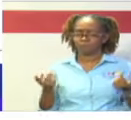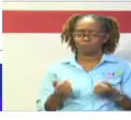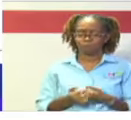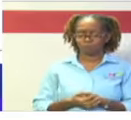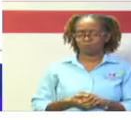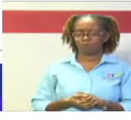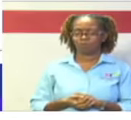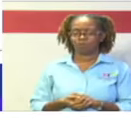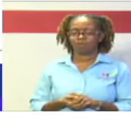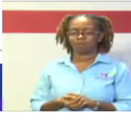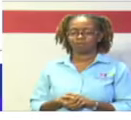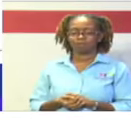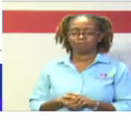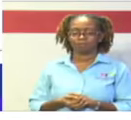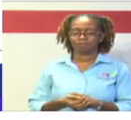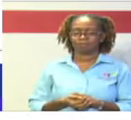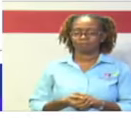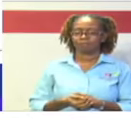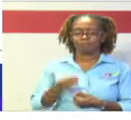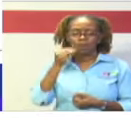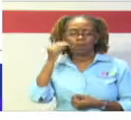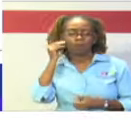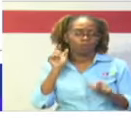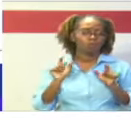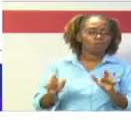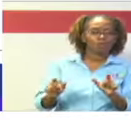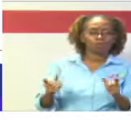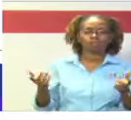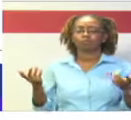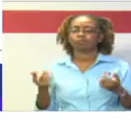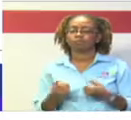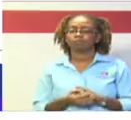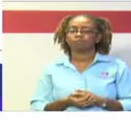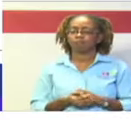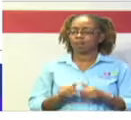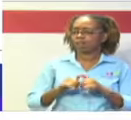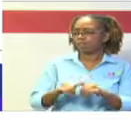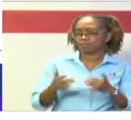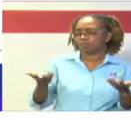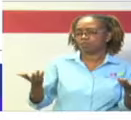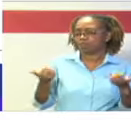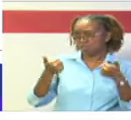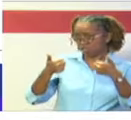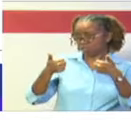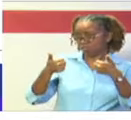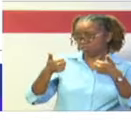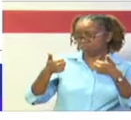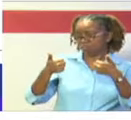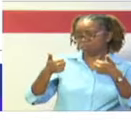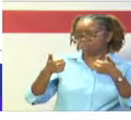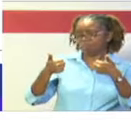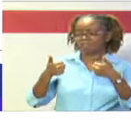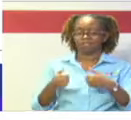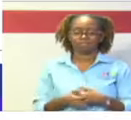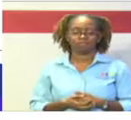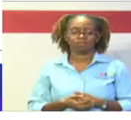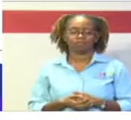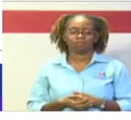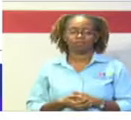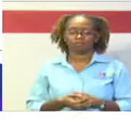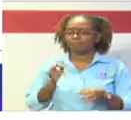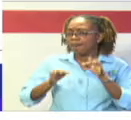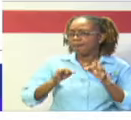quarantine and isolation regulations been coming along? And how much is the breaking of those regulations